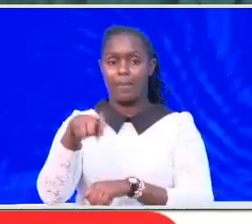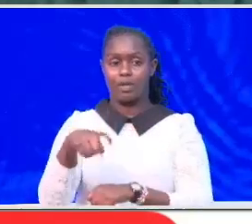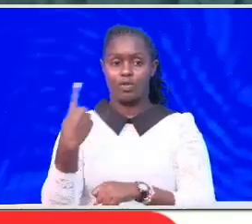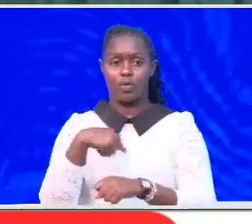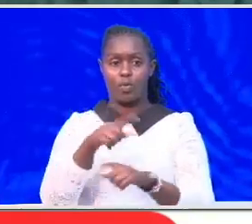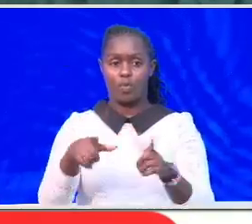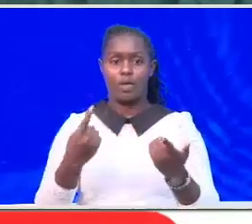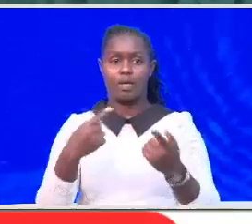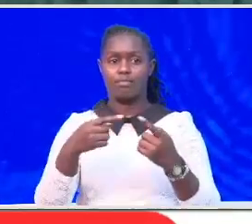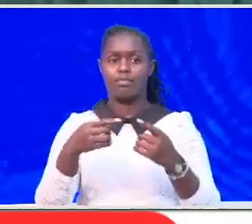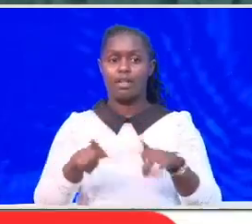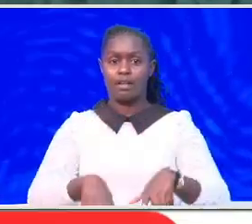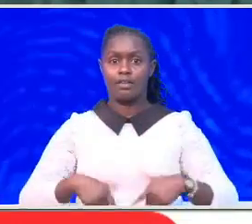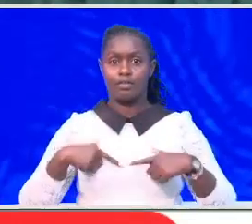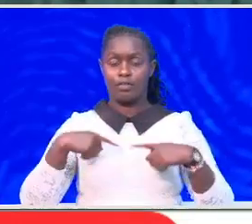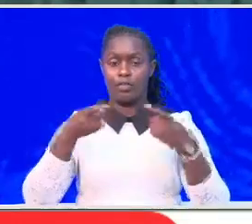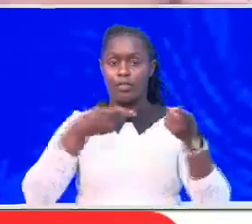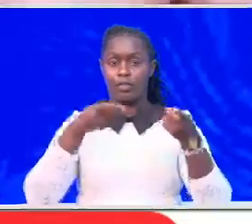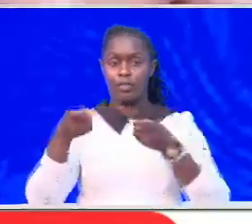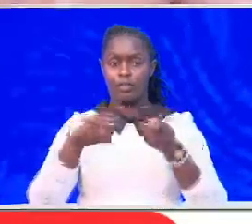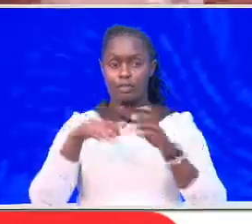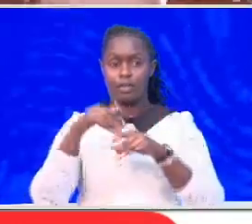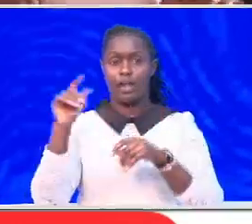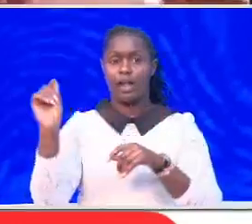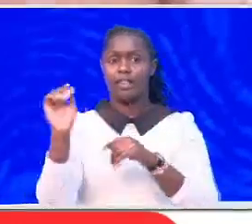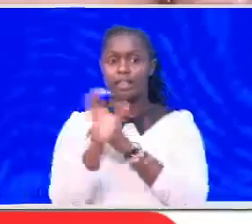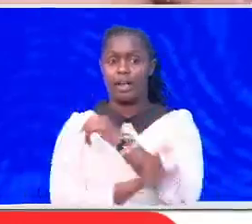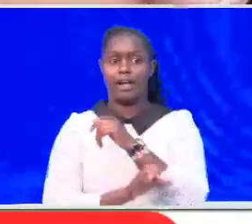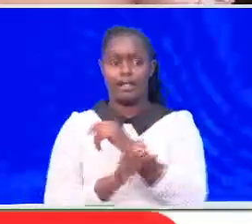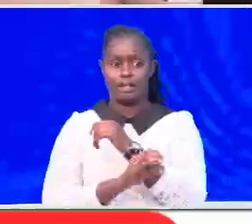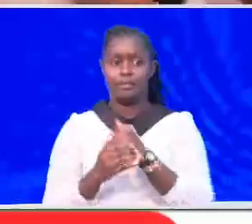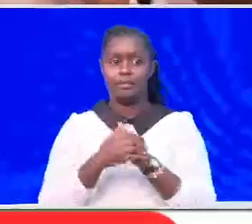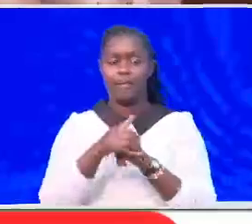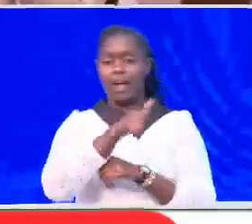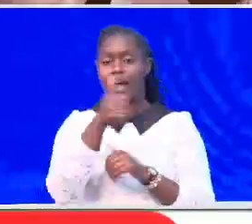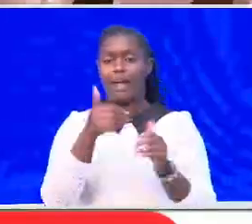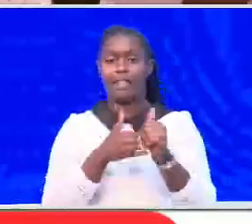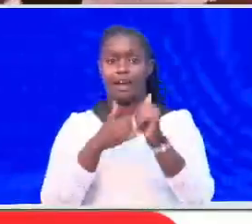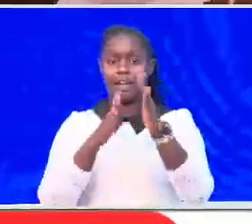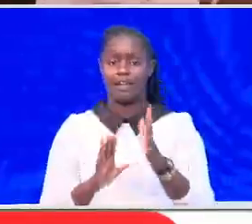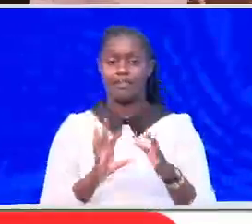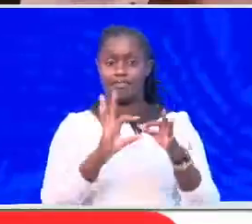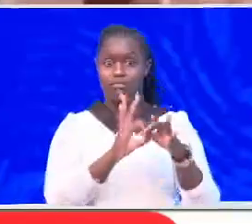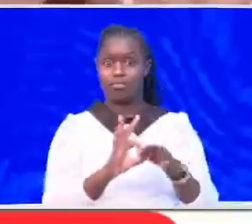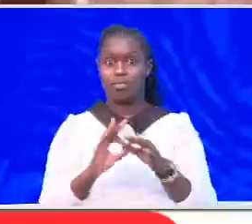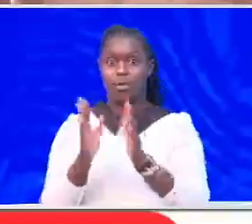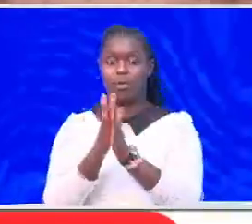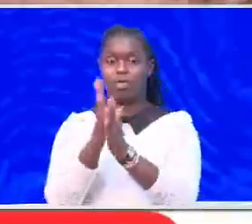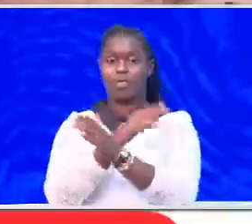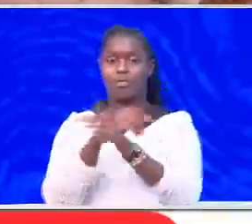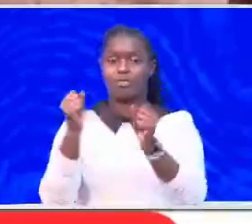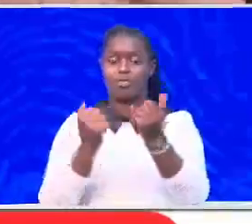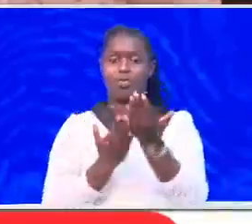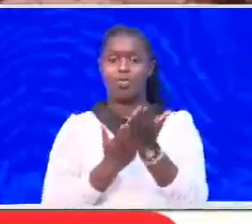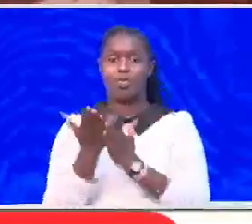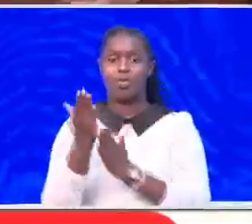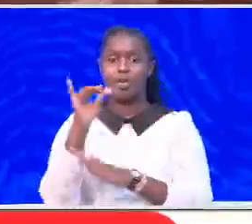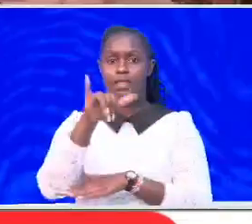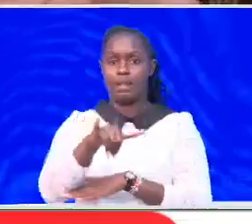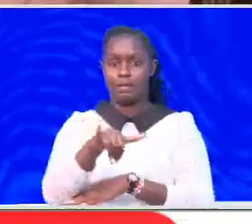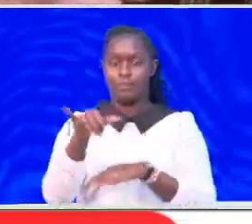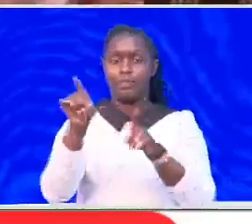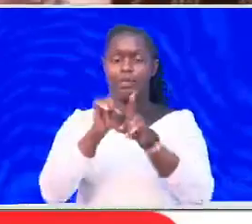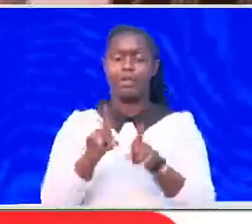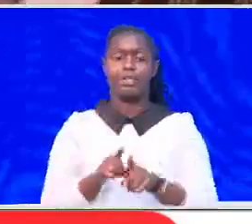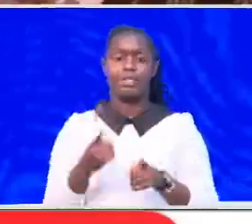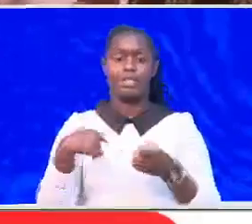ya sheria na tupeleke taifa letu la Kenya mbele. Other leaders who accompanied the president threw their weight behind the talks, despite